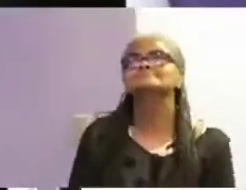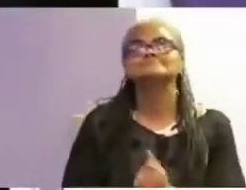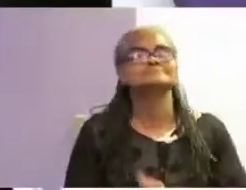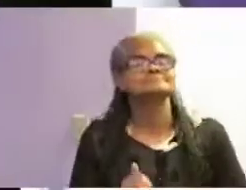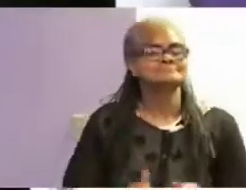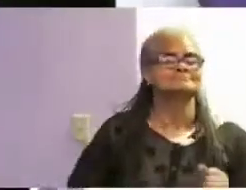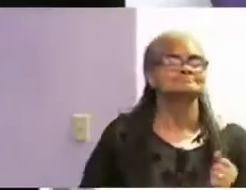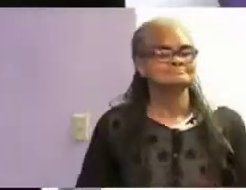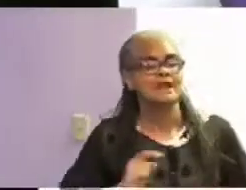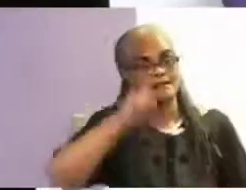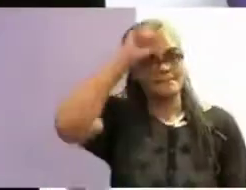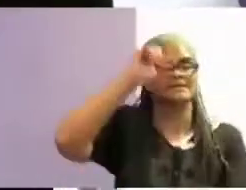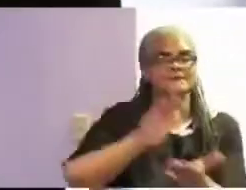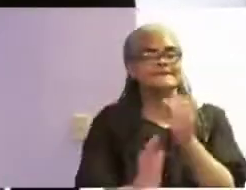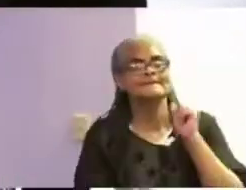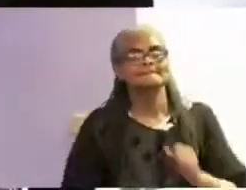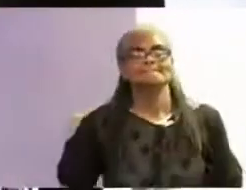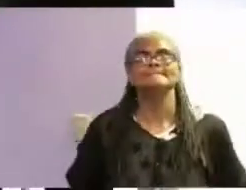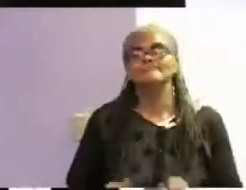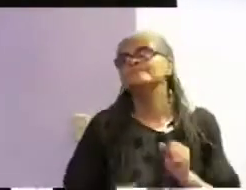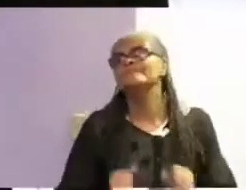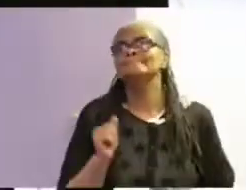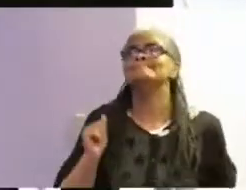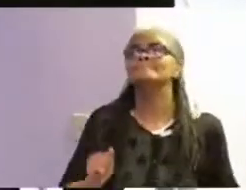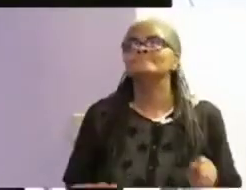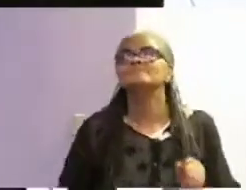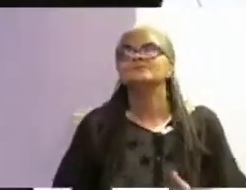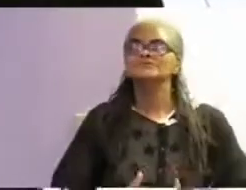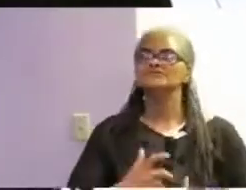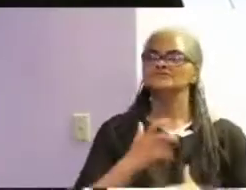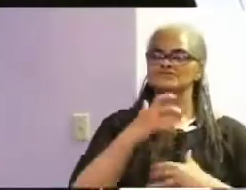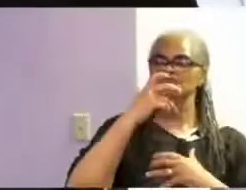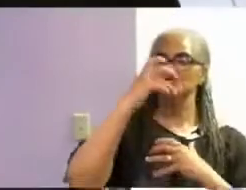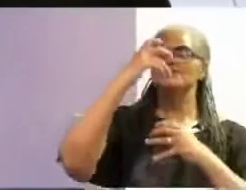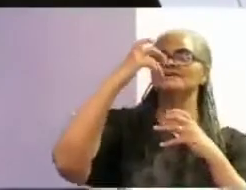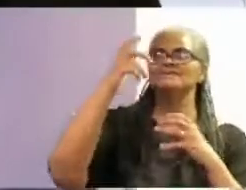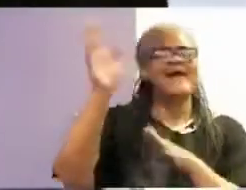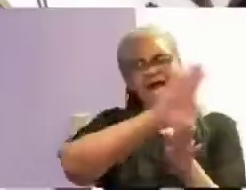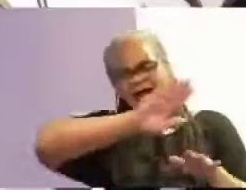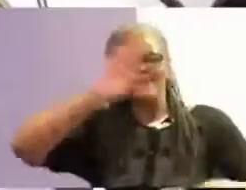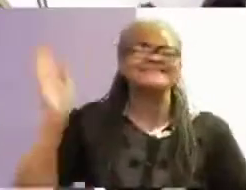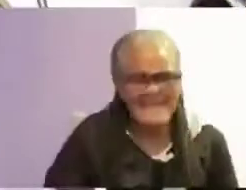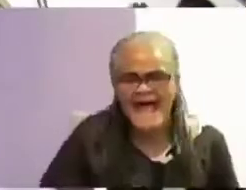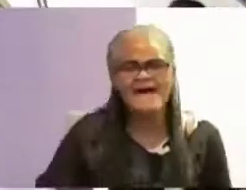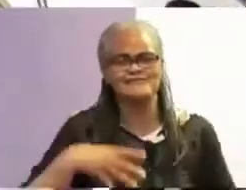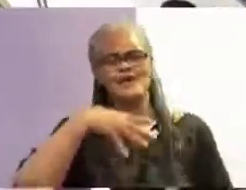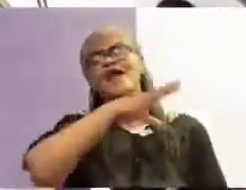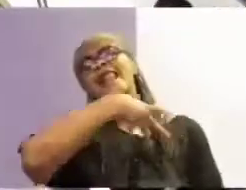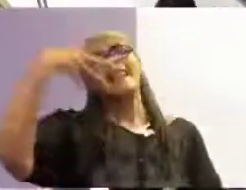I never leave you. Somebody open up your mouth and shout, I never leave.